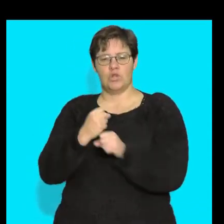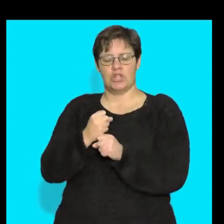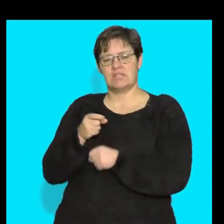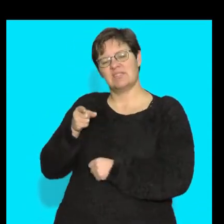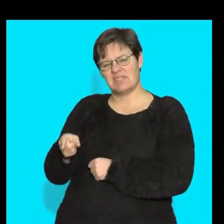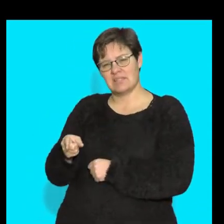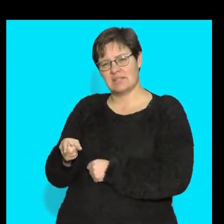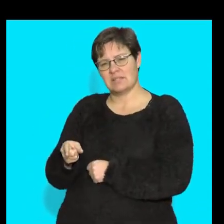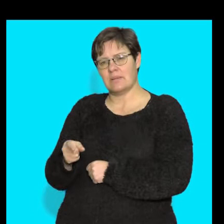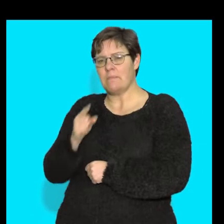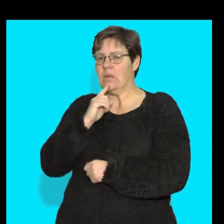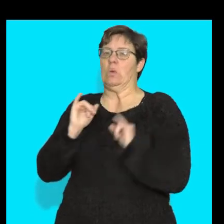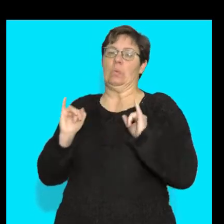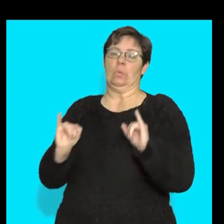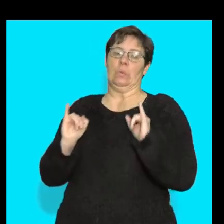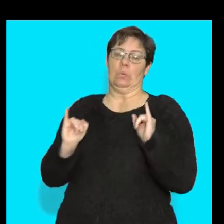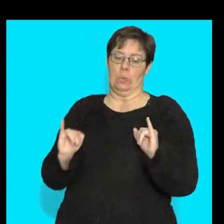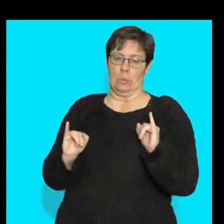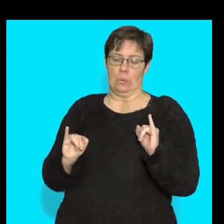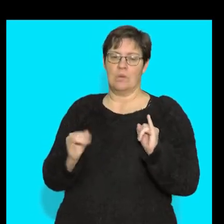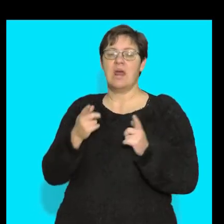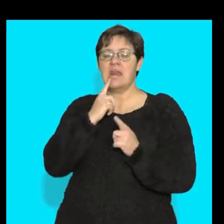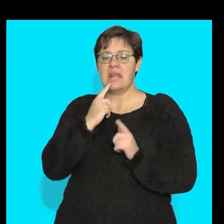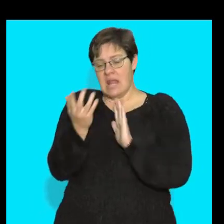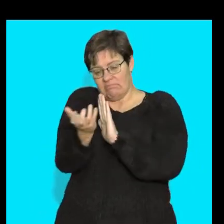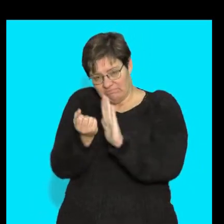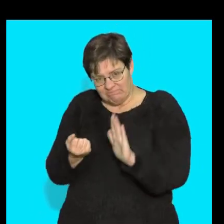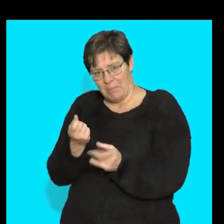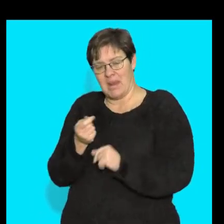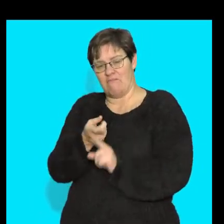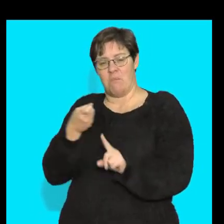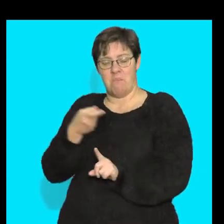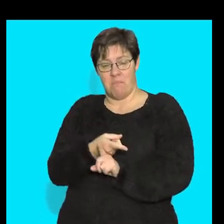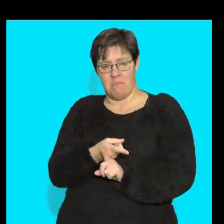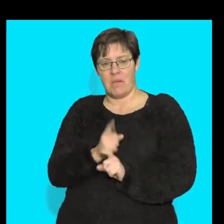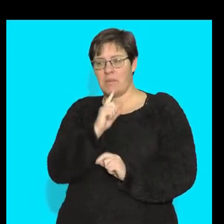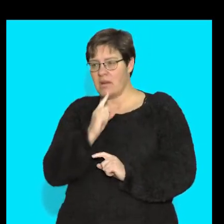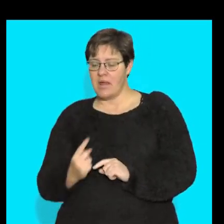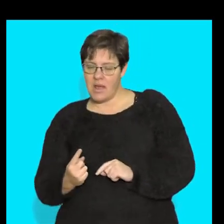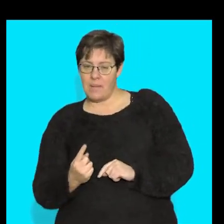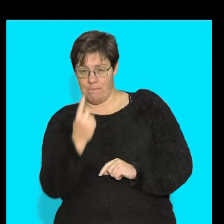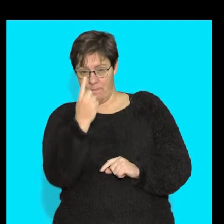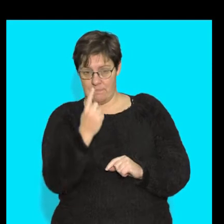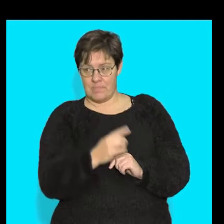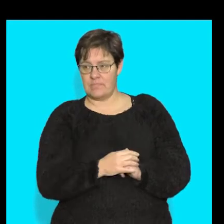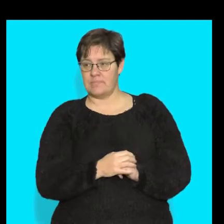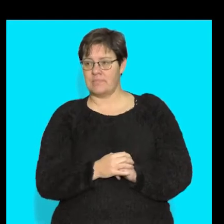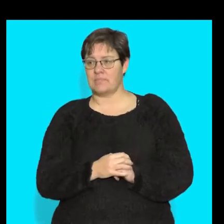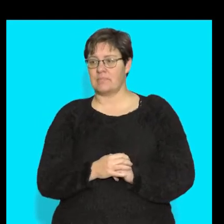have an emergency, so I need to withdraw some money, then you will say maybe this is, let's